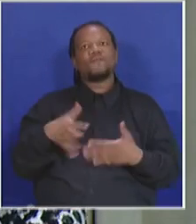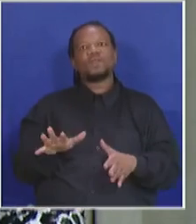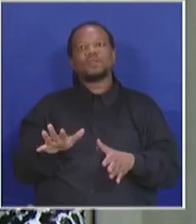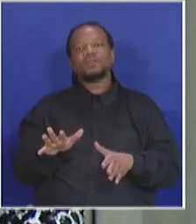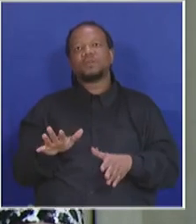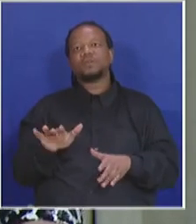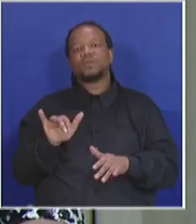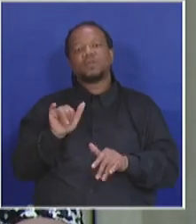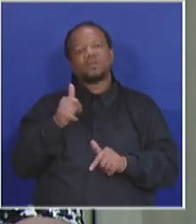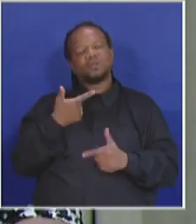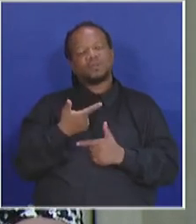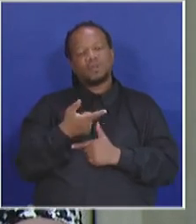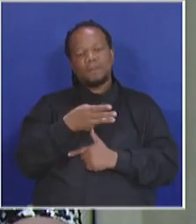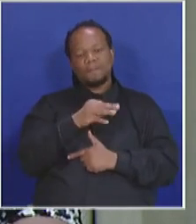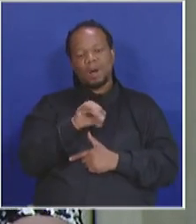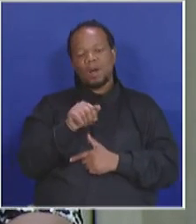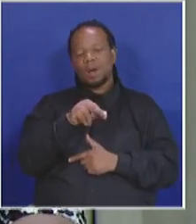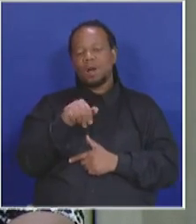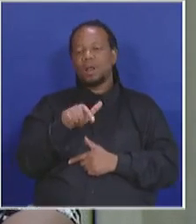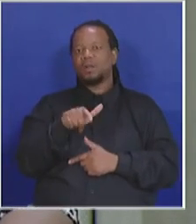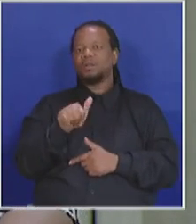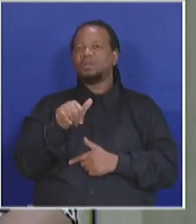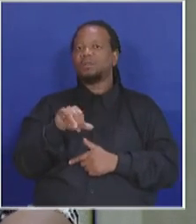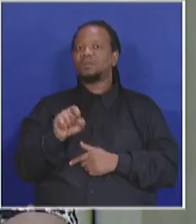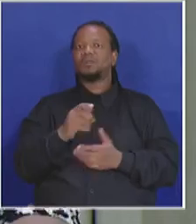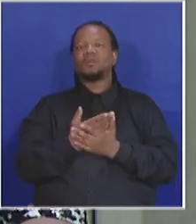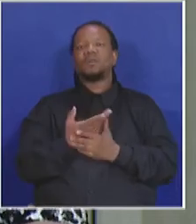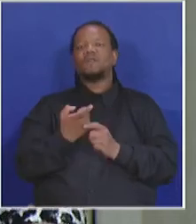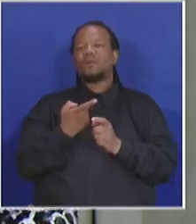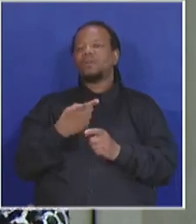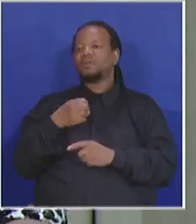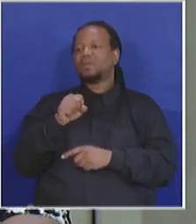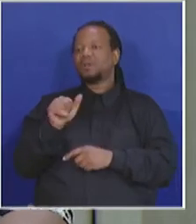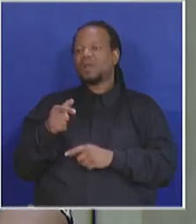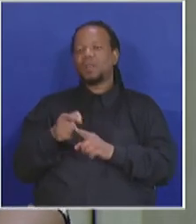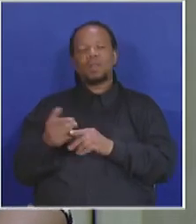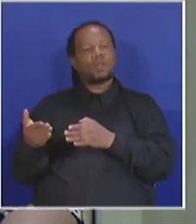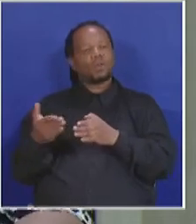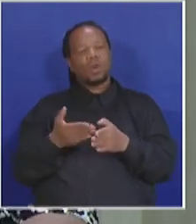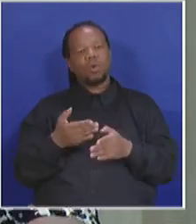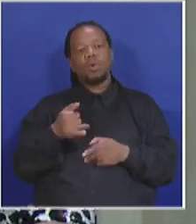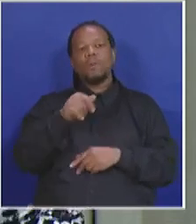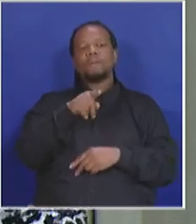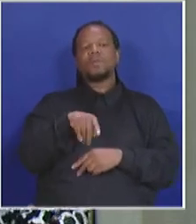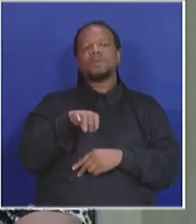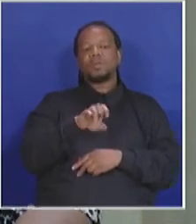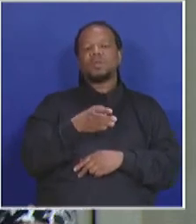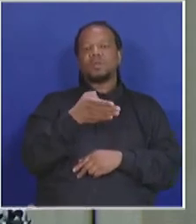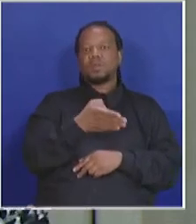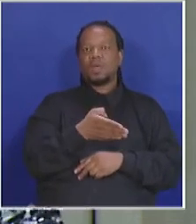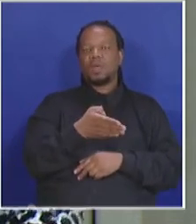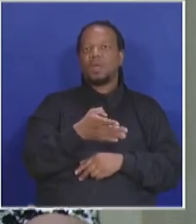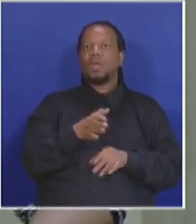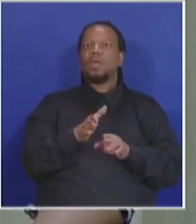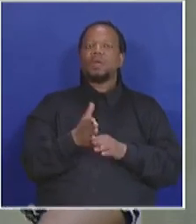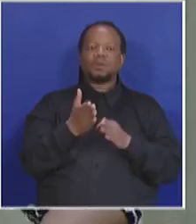from Mossel Bay, in fact, Saldanha Bay to the port of Ngquqa, and from PE to the port of